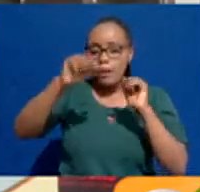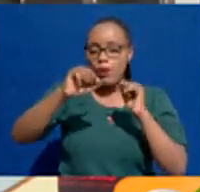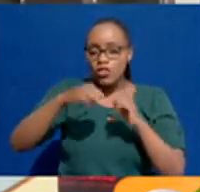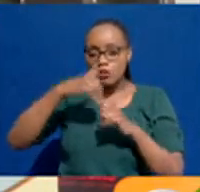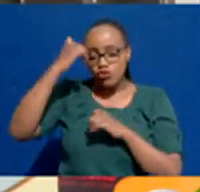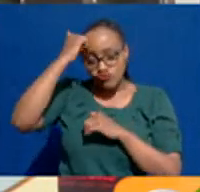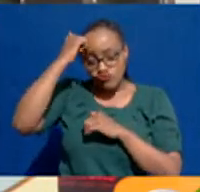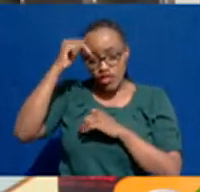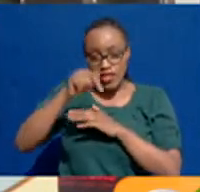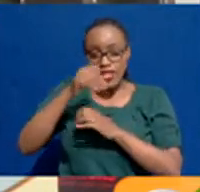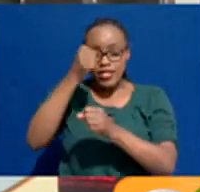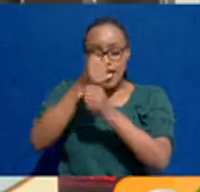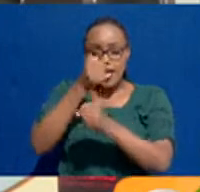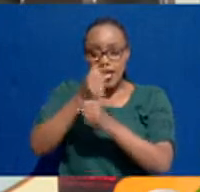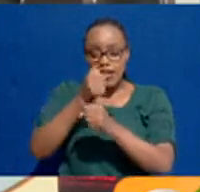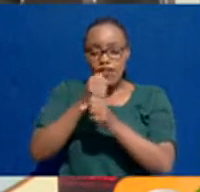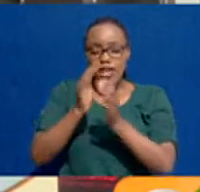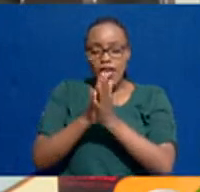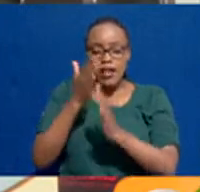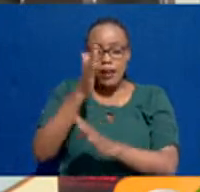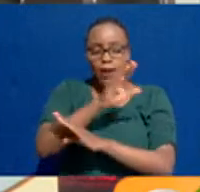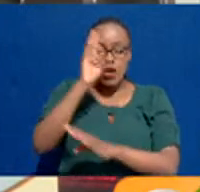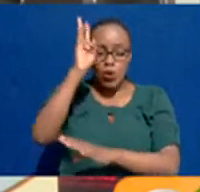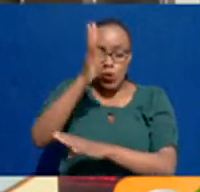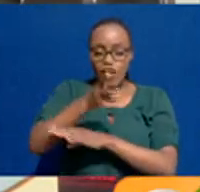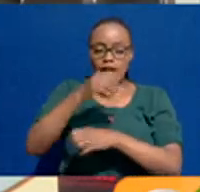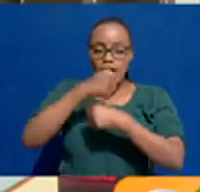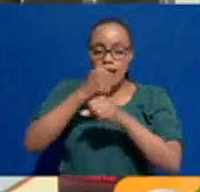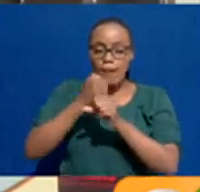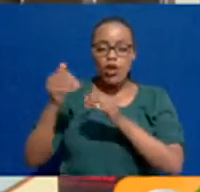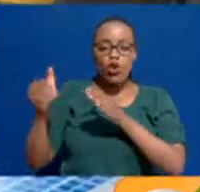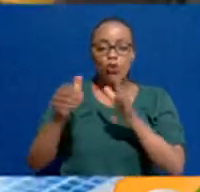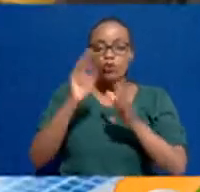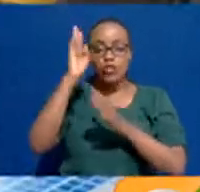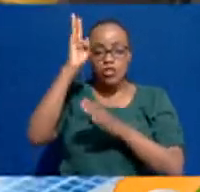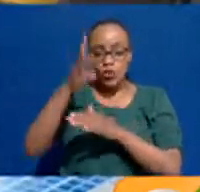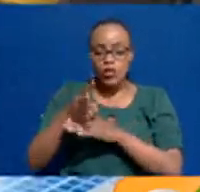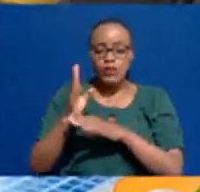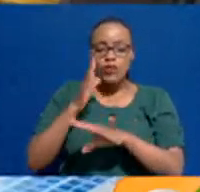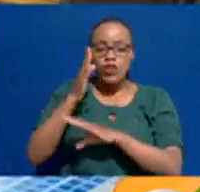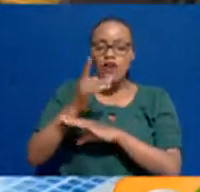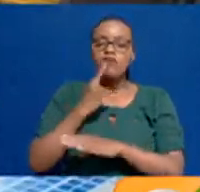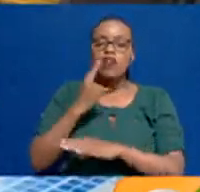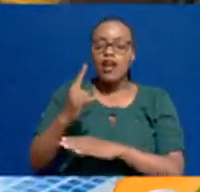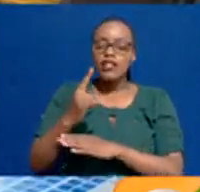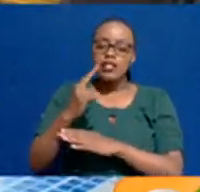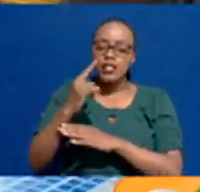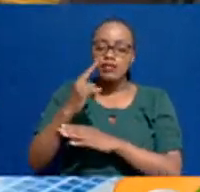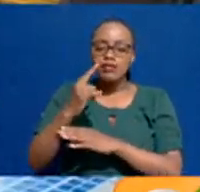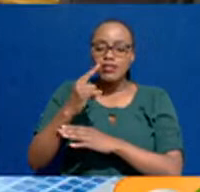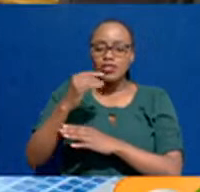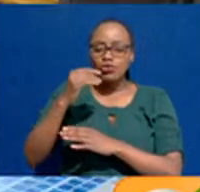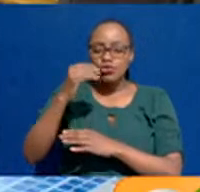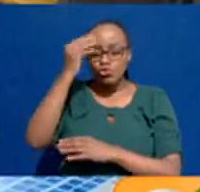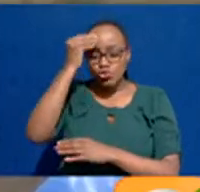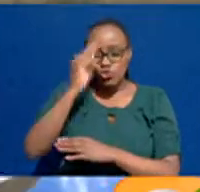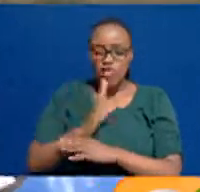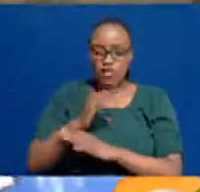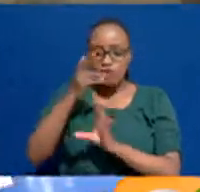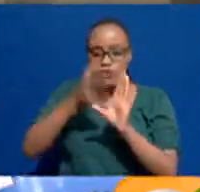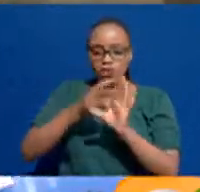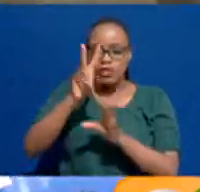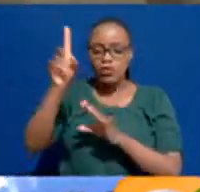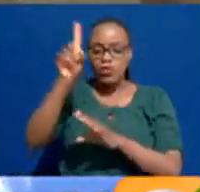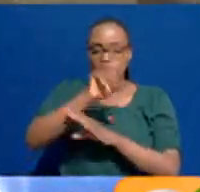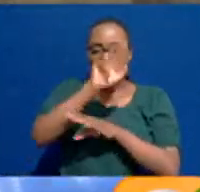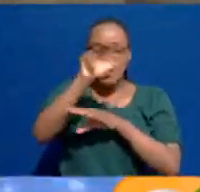these careers and they'll come back and create opportunities. Over 100 school children participated in the two-day